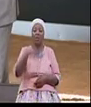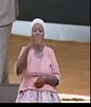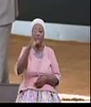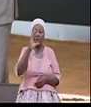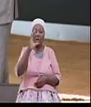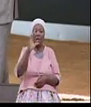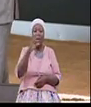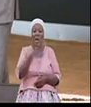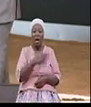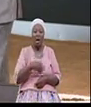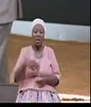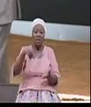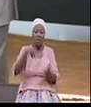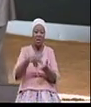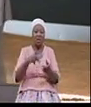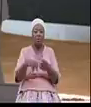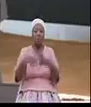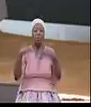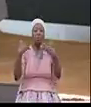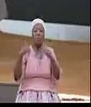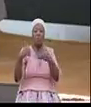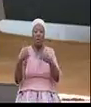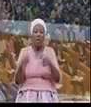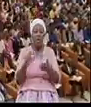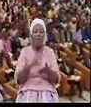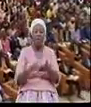drink and rose up to play. Then